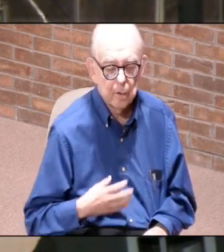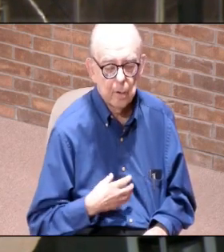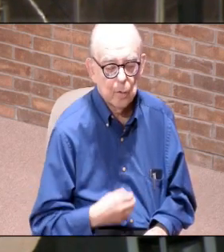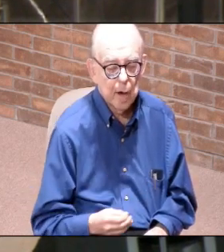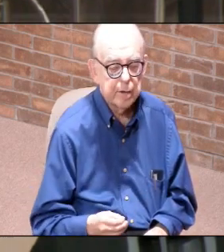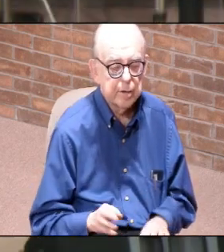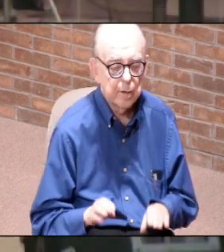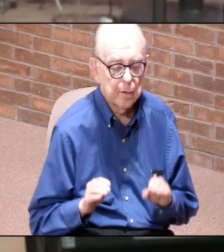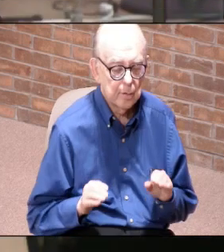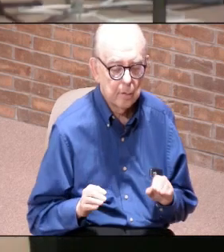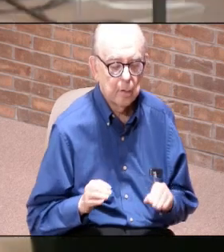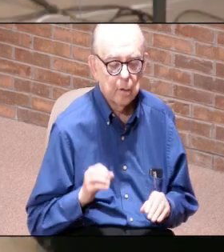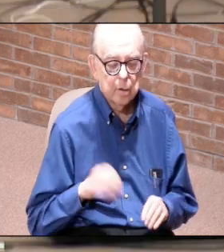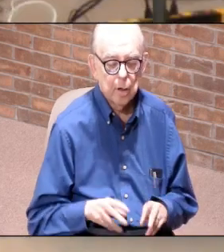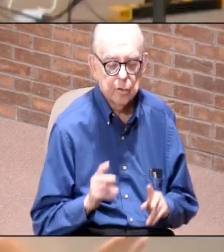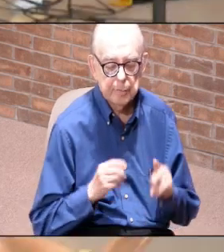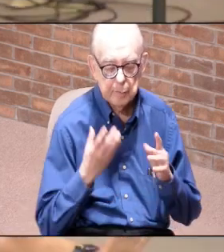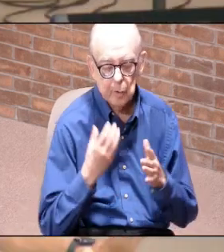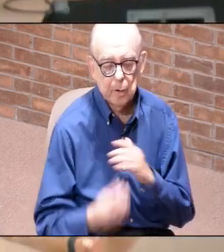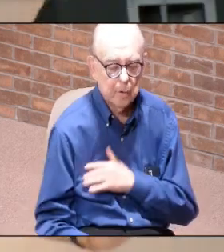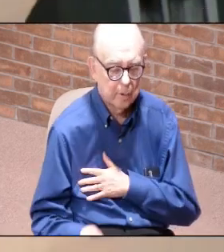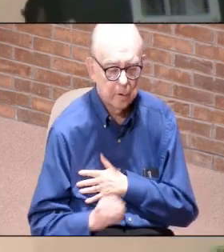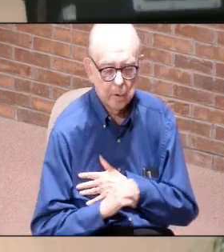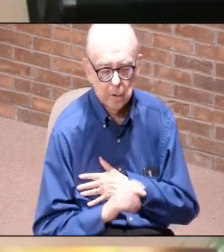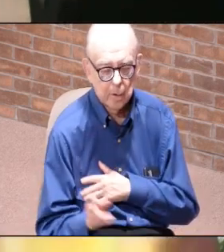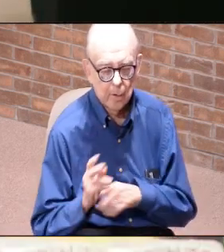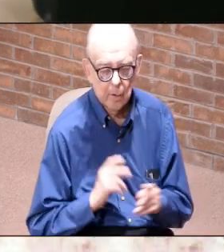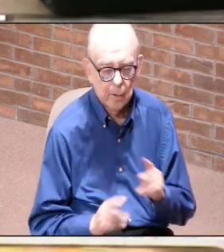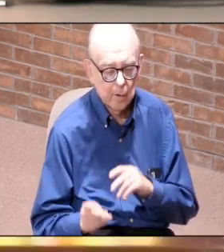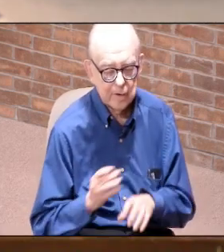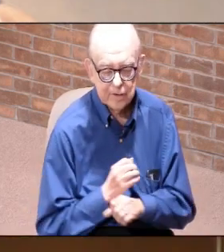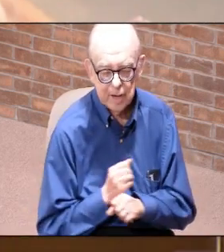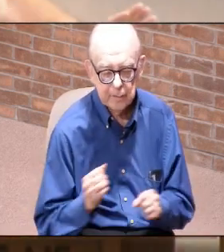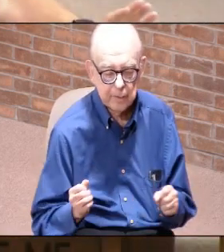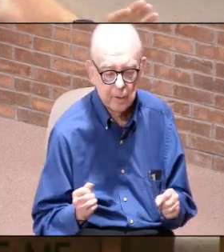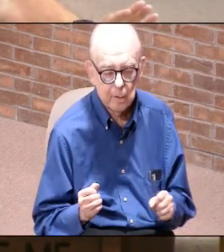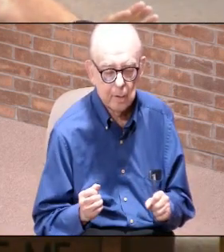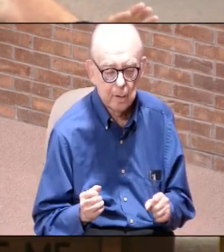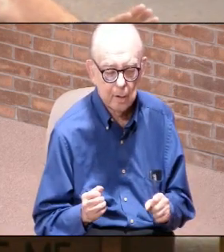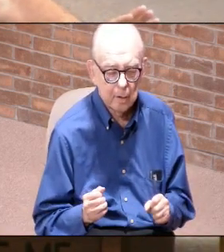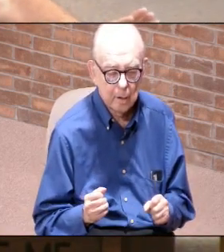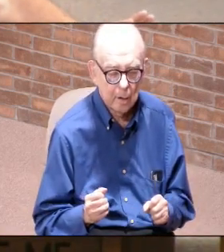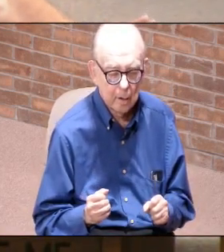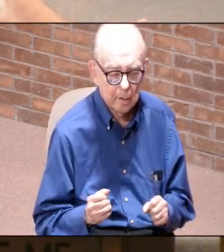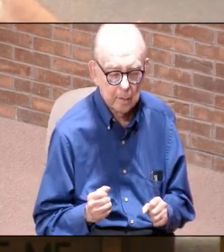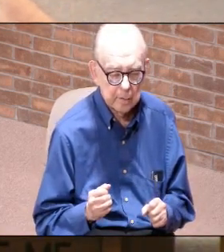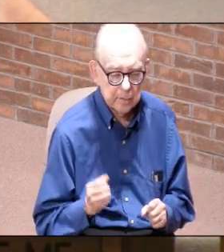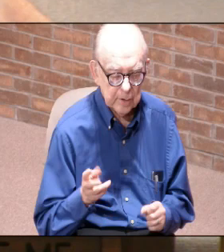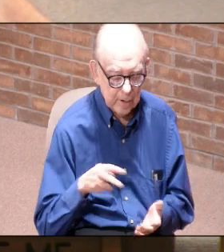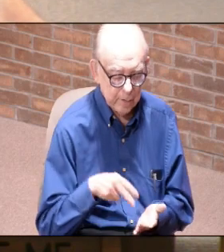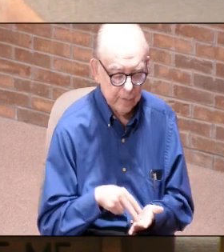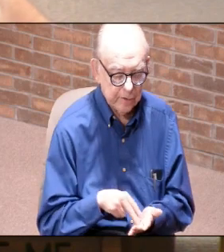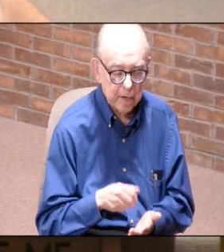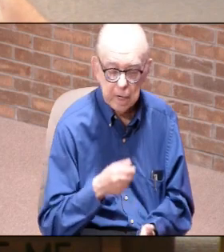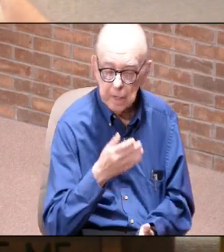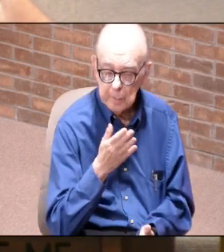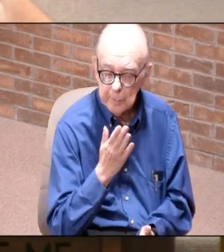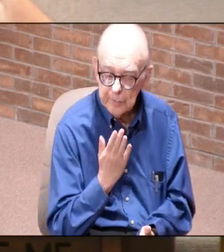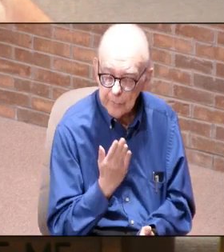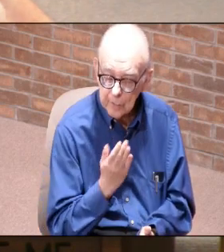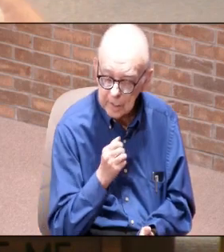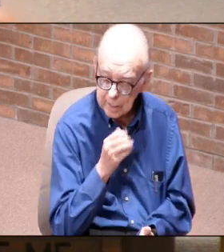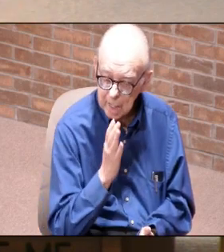people, gone. All of the people that are saved. You're standing before God.